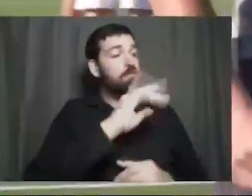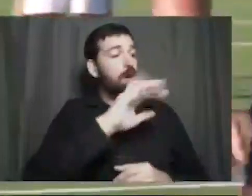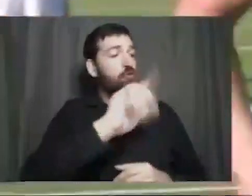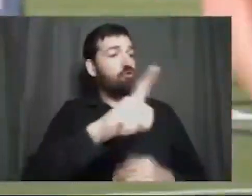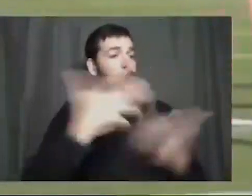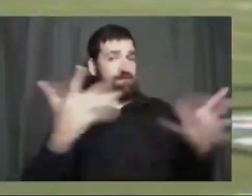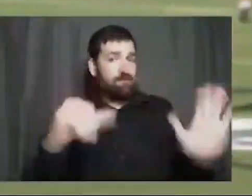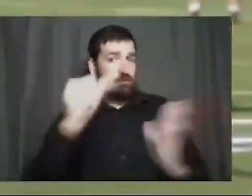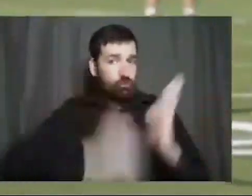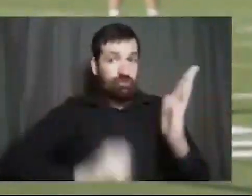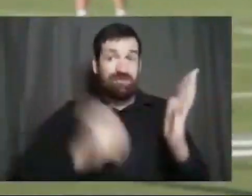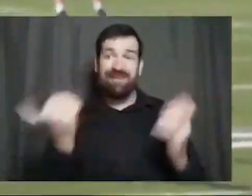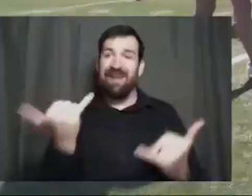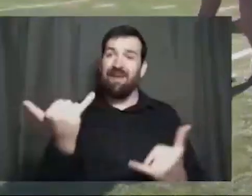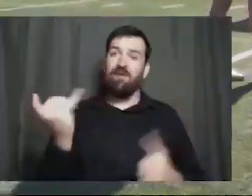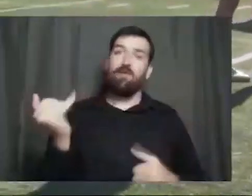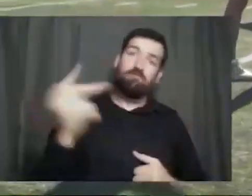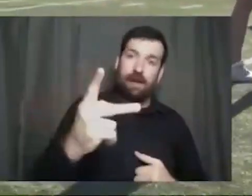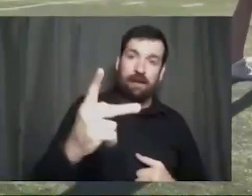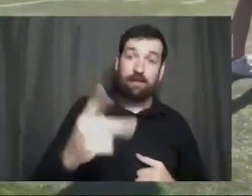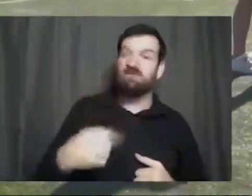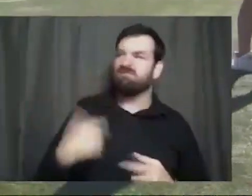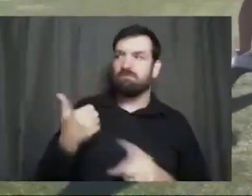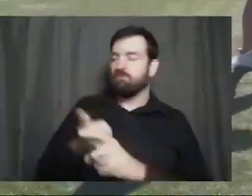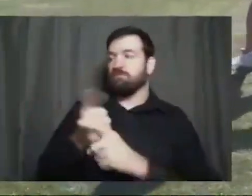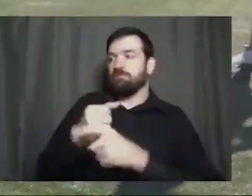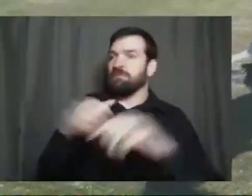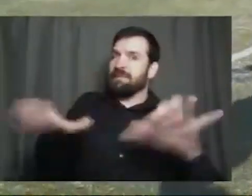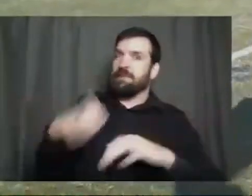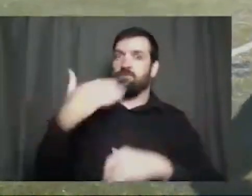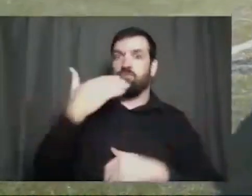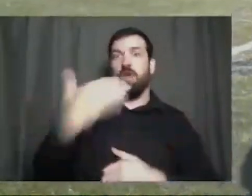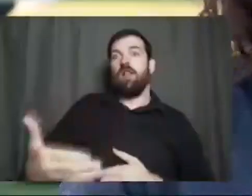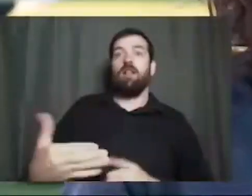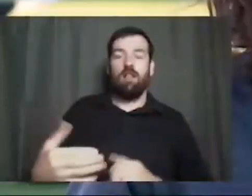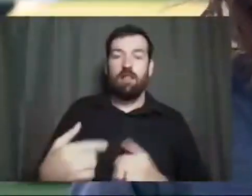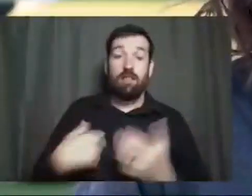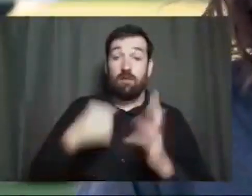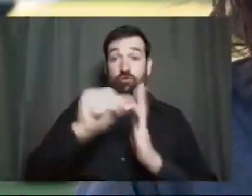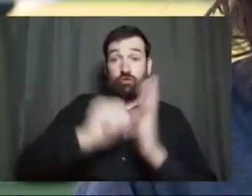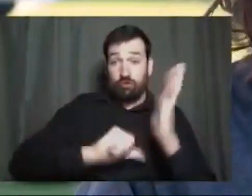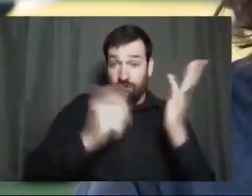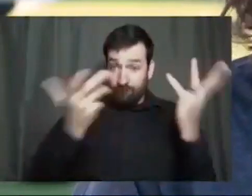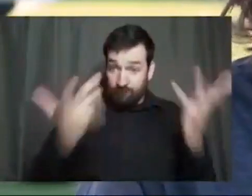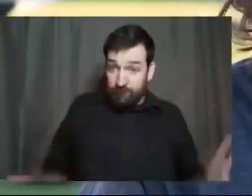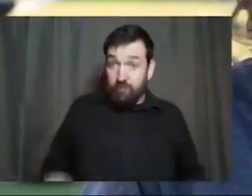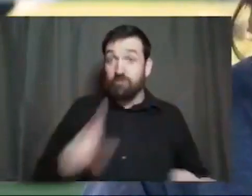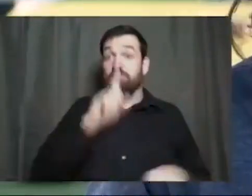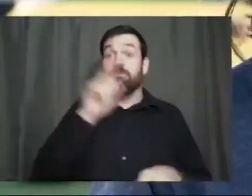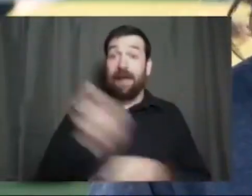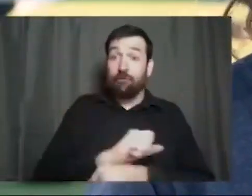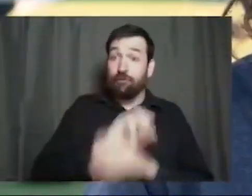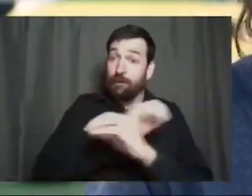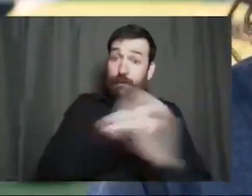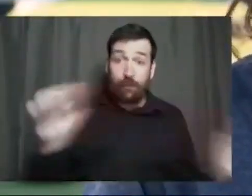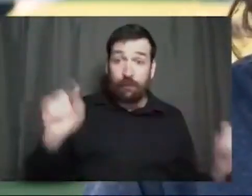now back at it. He did really well. After he had surgery, he was actually pain-free, and so he was ready to do activity long before